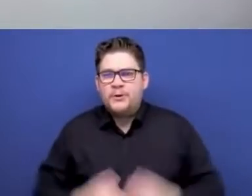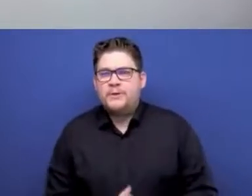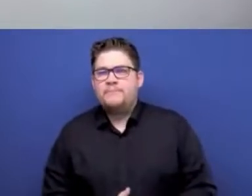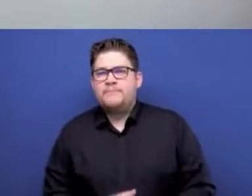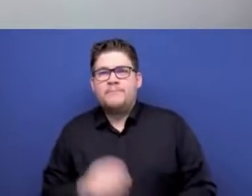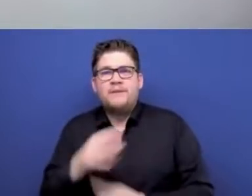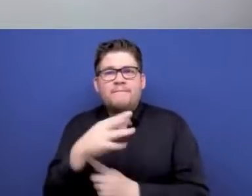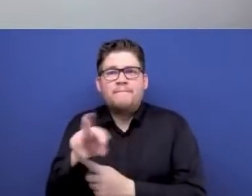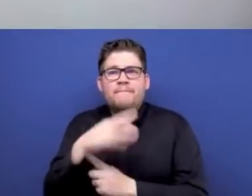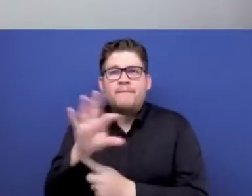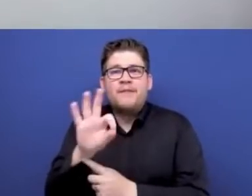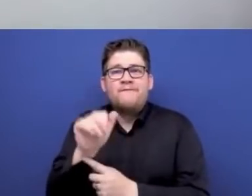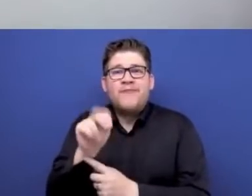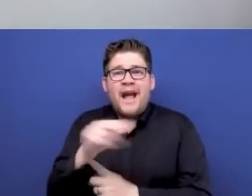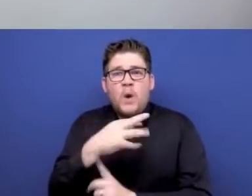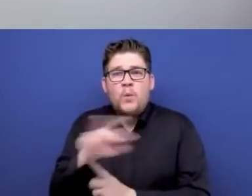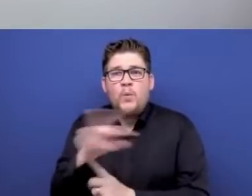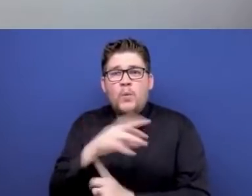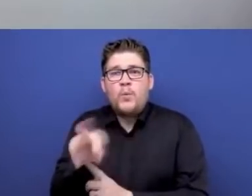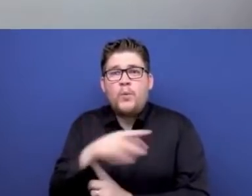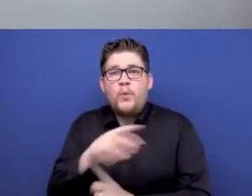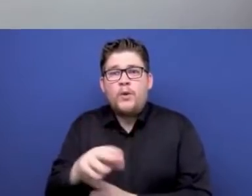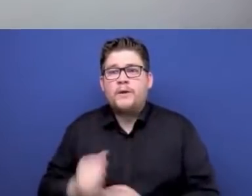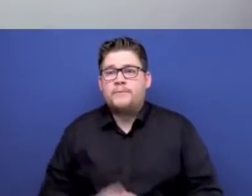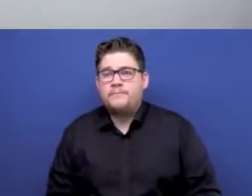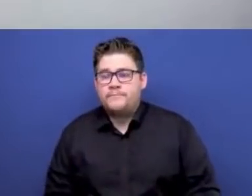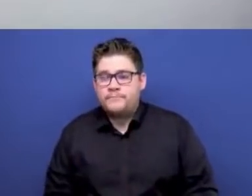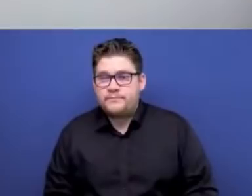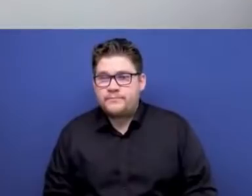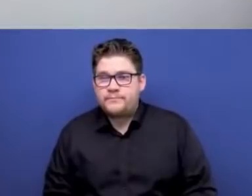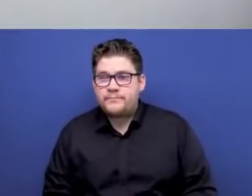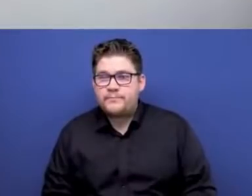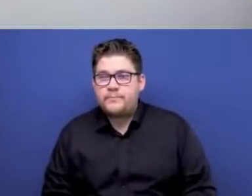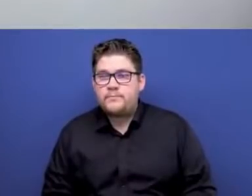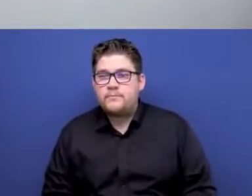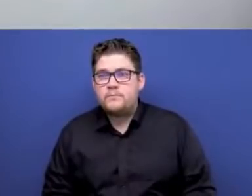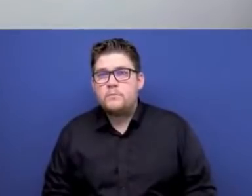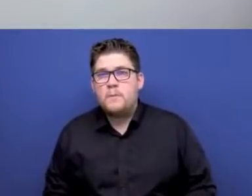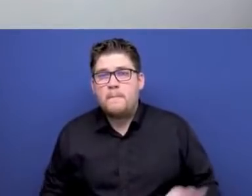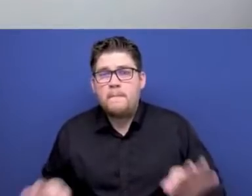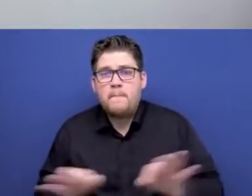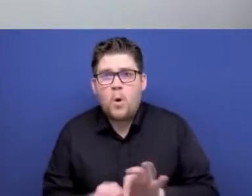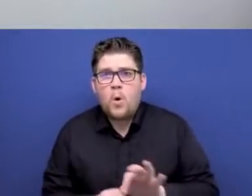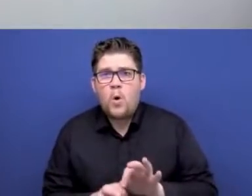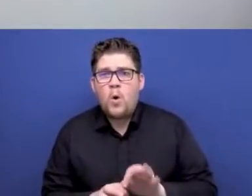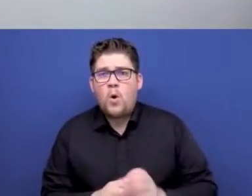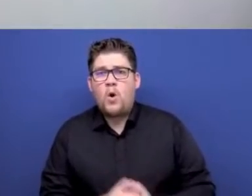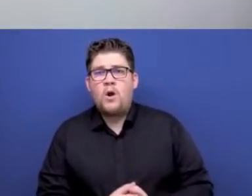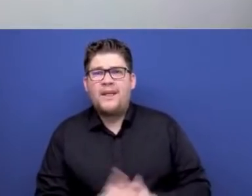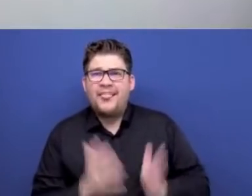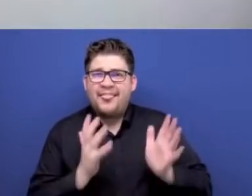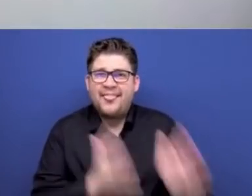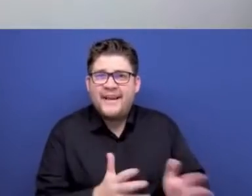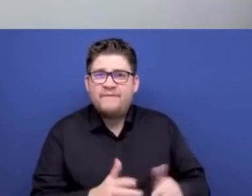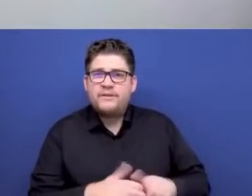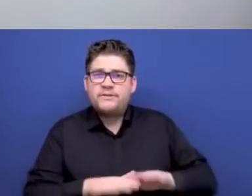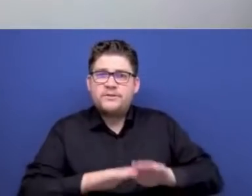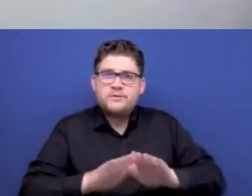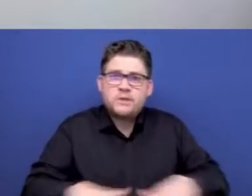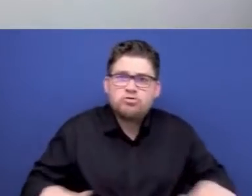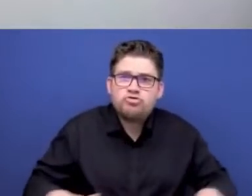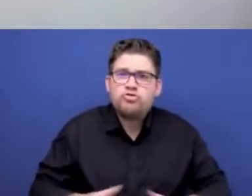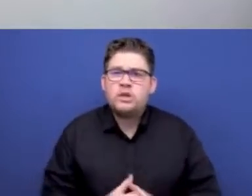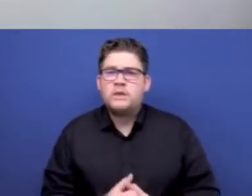Also incredibly important, never leave children or pets alone in parked cars. Heat can build up very, very